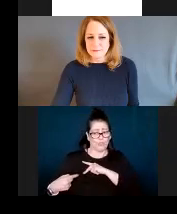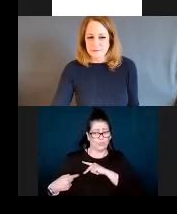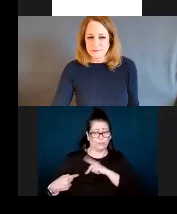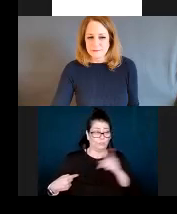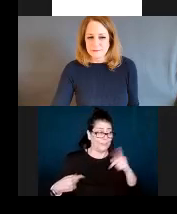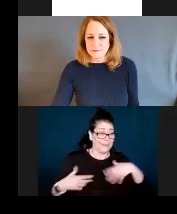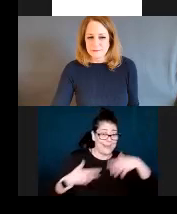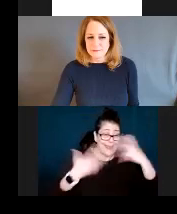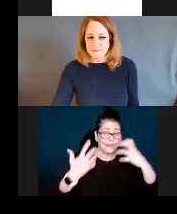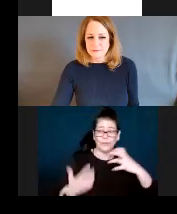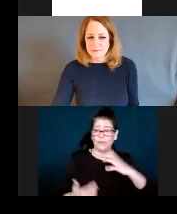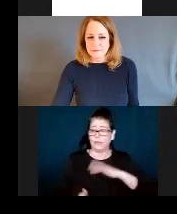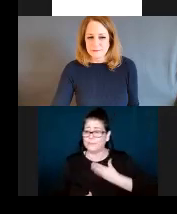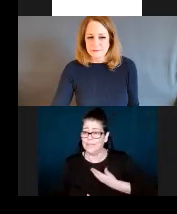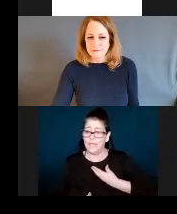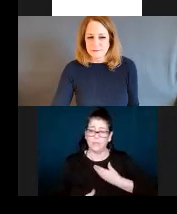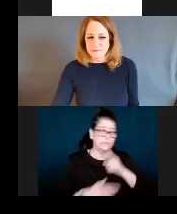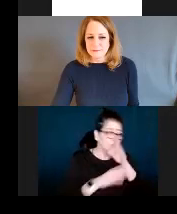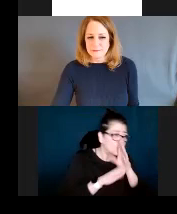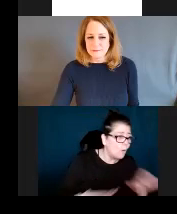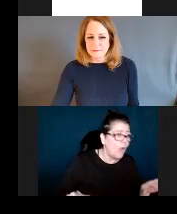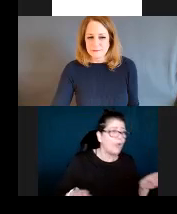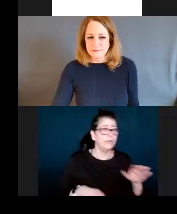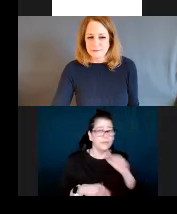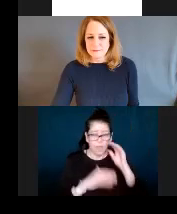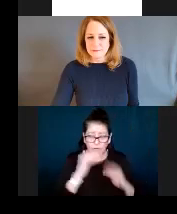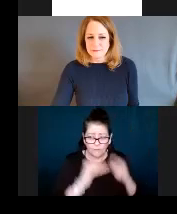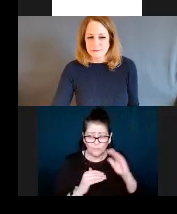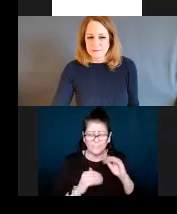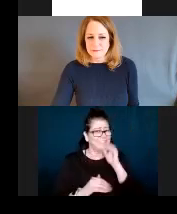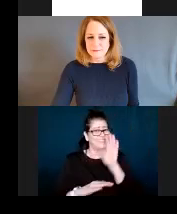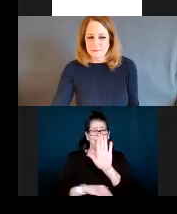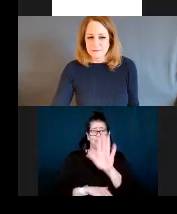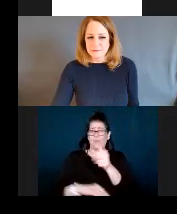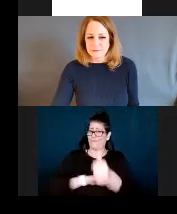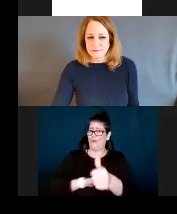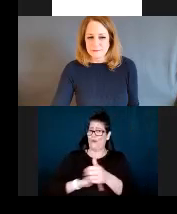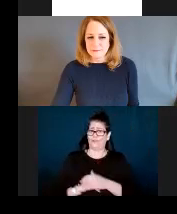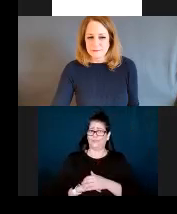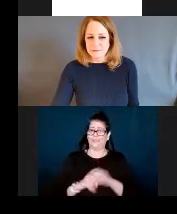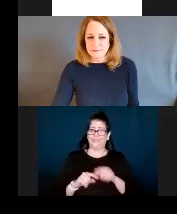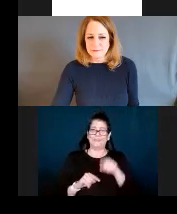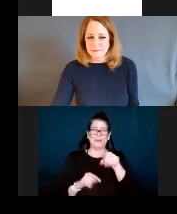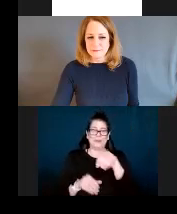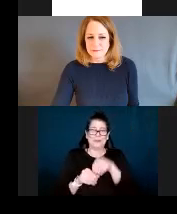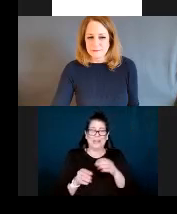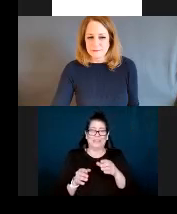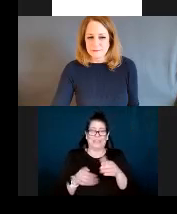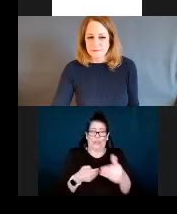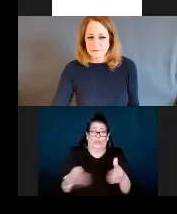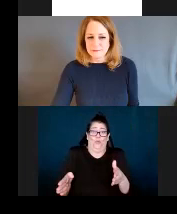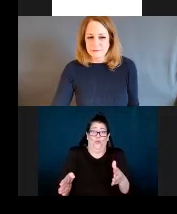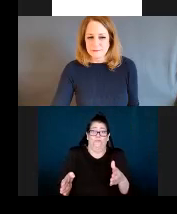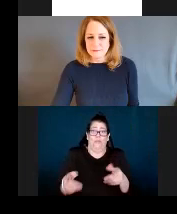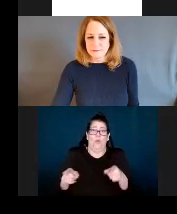may not want to talk, they may feel very uncomfortable. None of that is your fault. But you may be the person in the room with them when they're experiencing all of